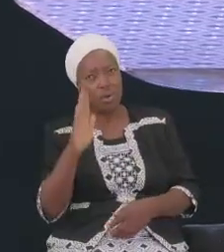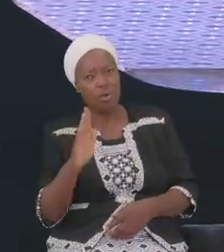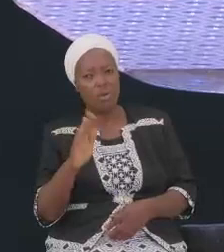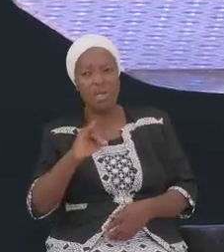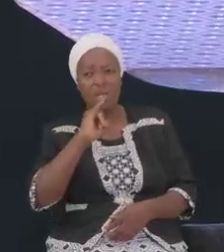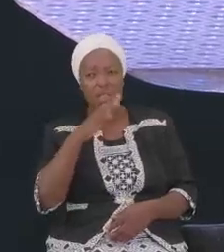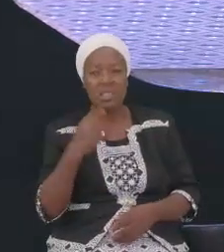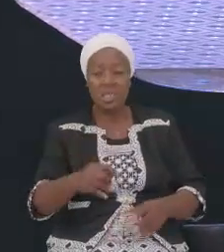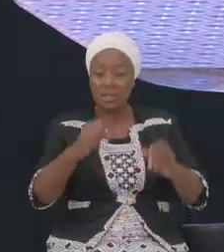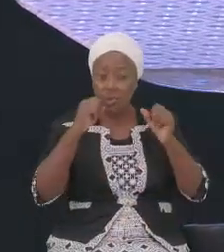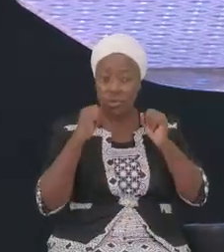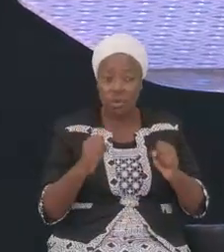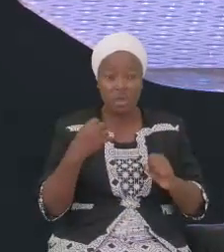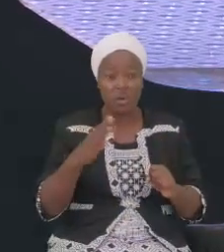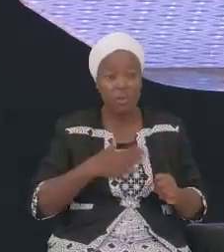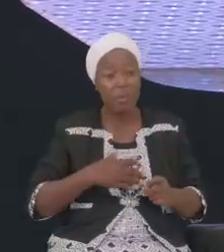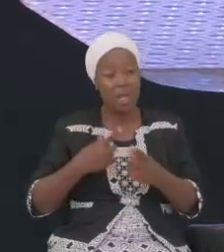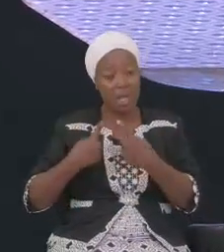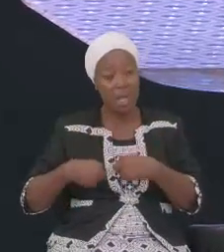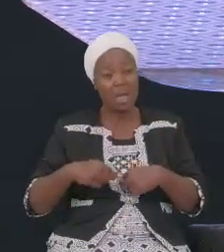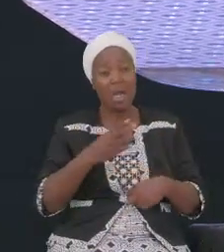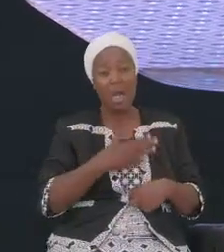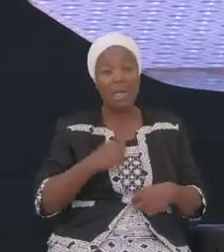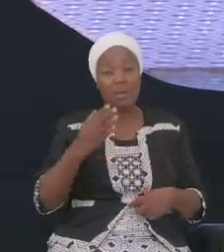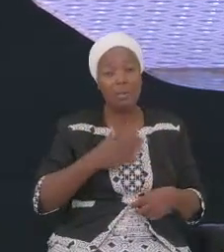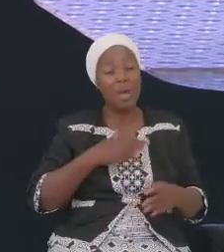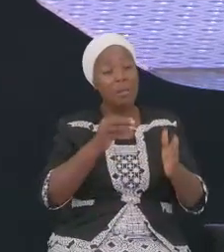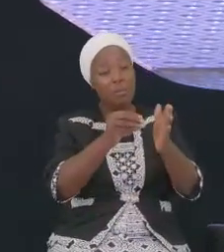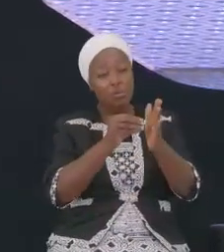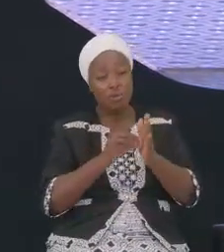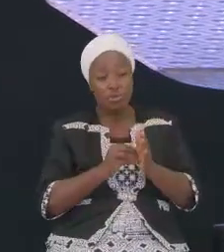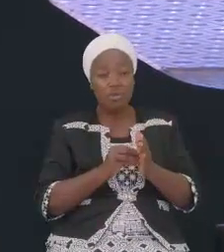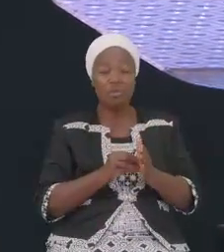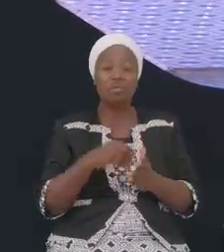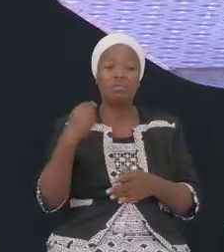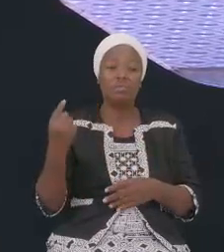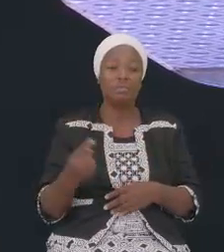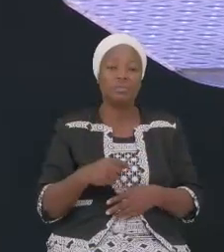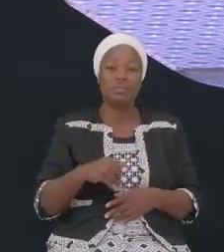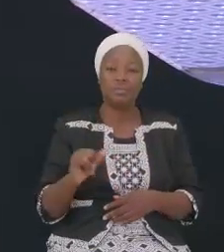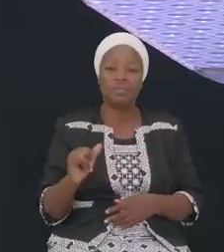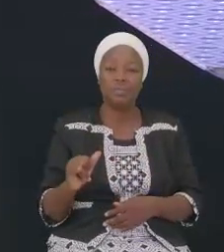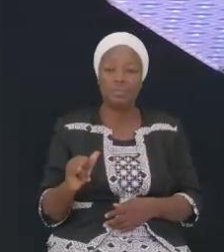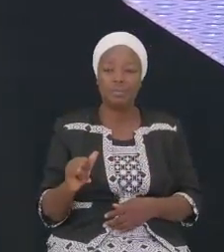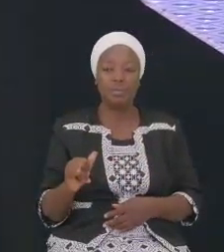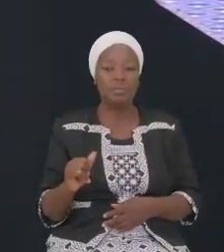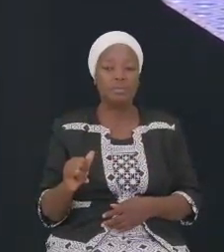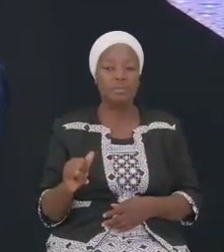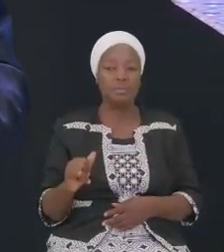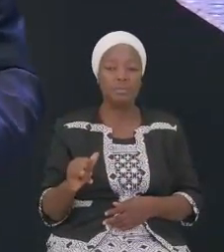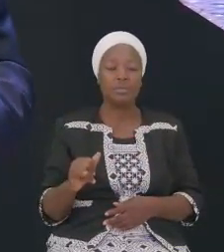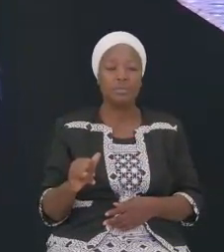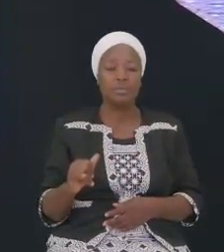is the strength of my heart and is my portion forever. We're looking at